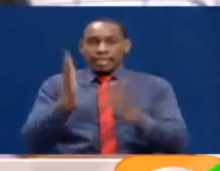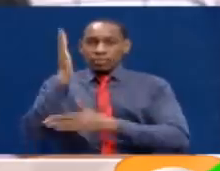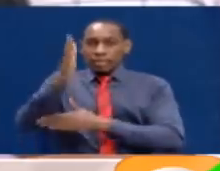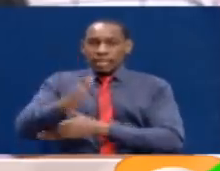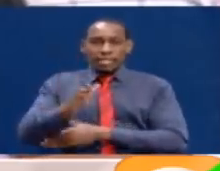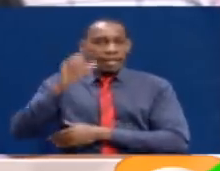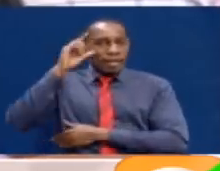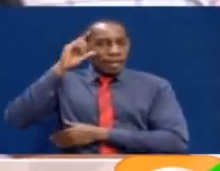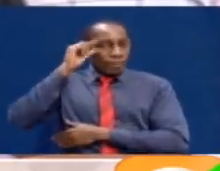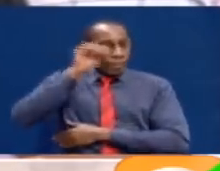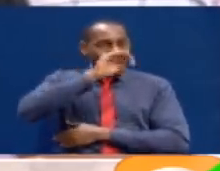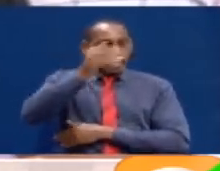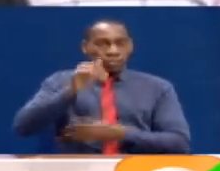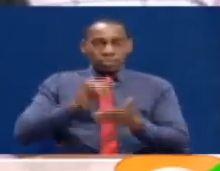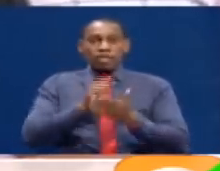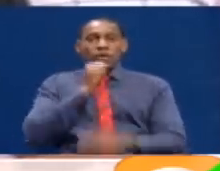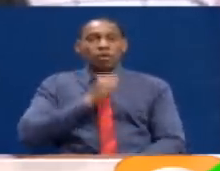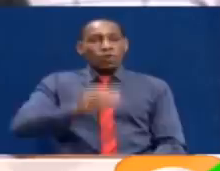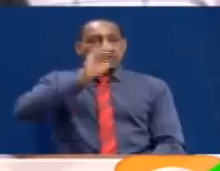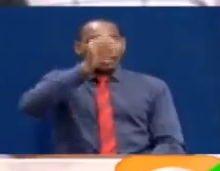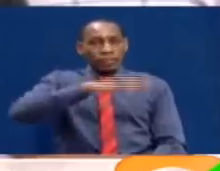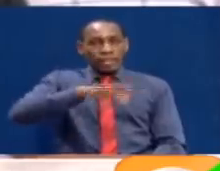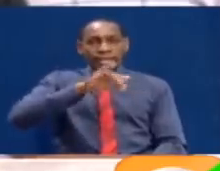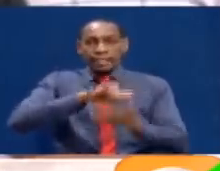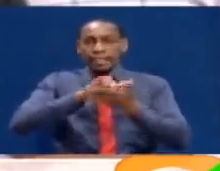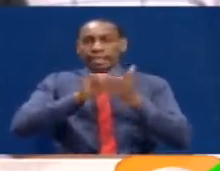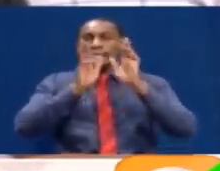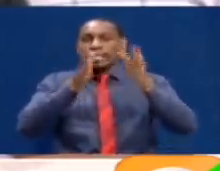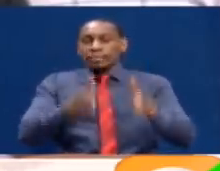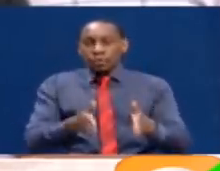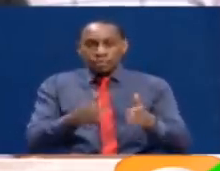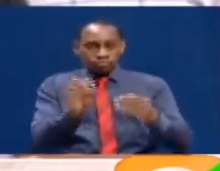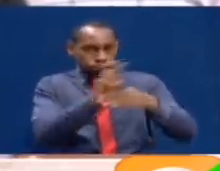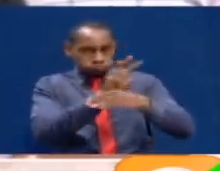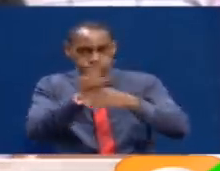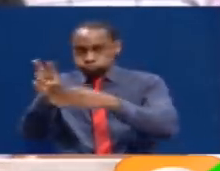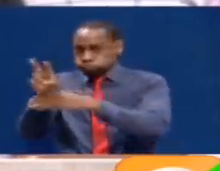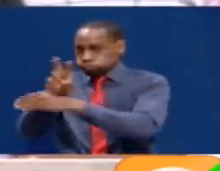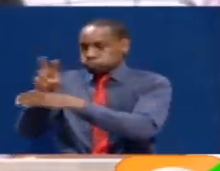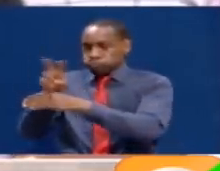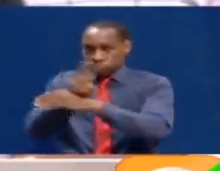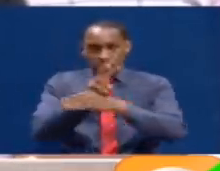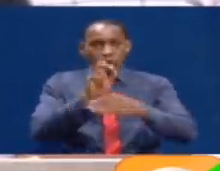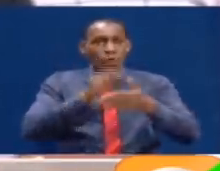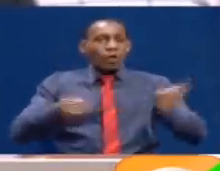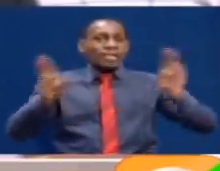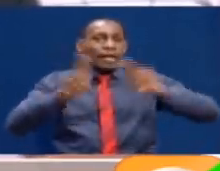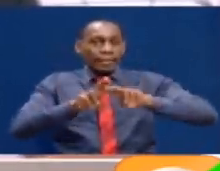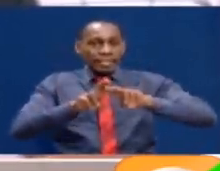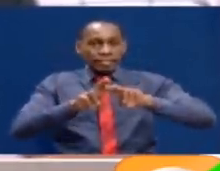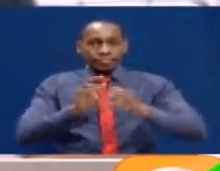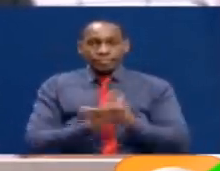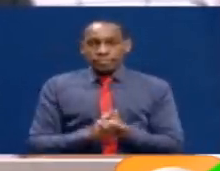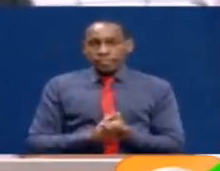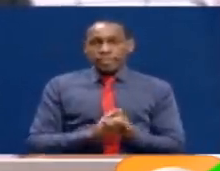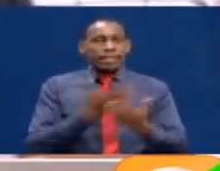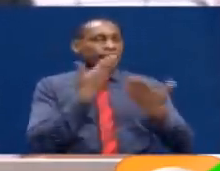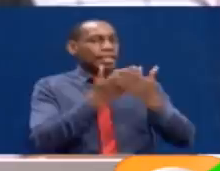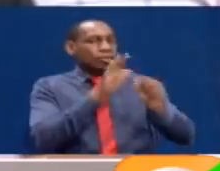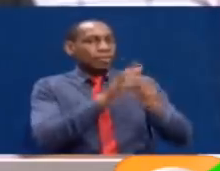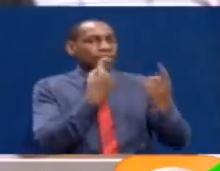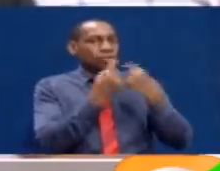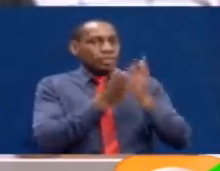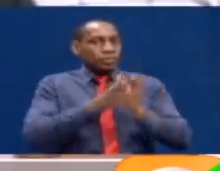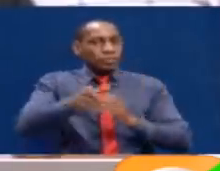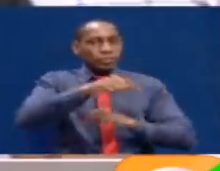to Mombasa County, the Old Town area, where Francis Mtalaki has been keeping a look out for what is happening there. Francis Mtalaki, thank you for